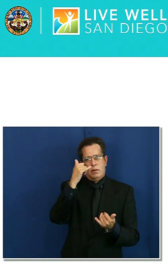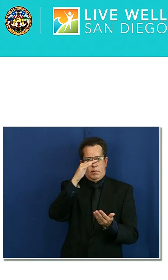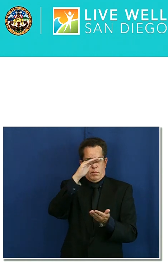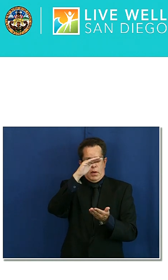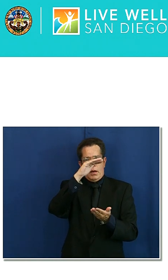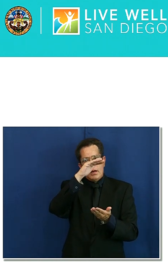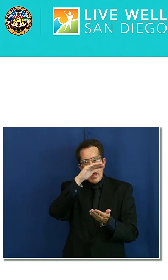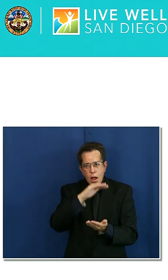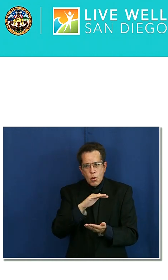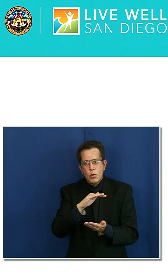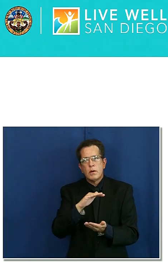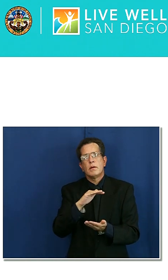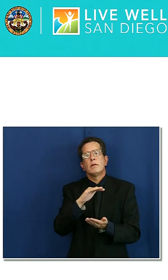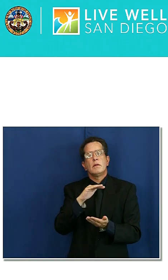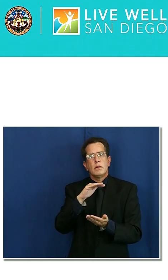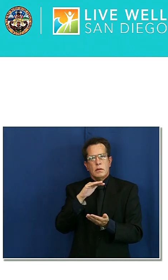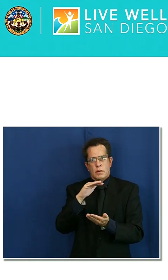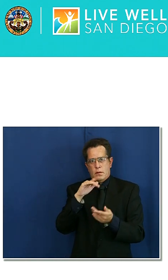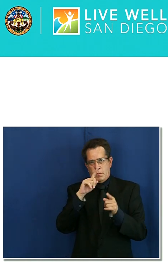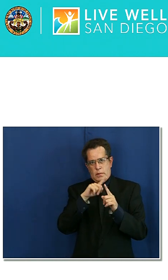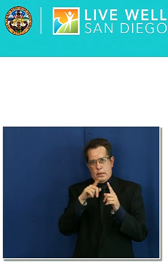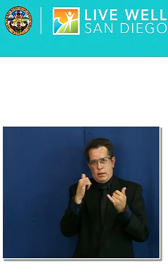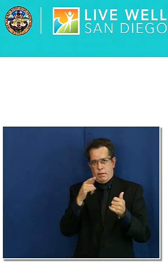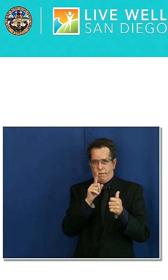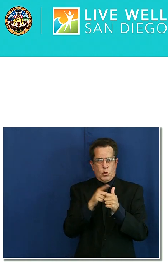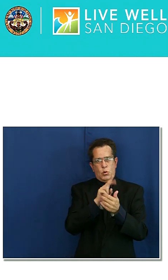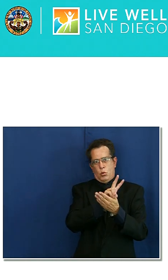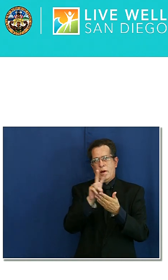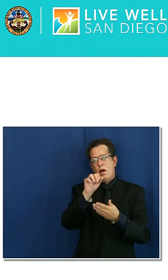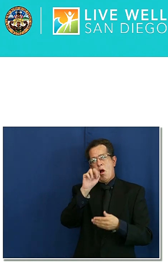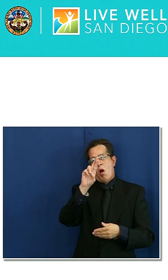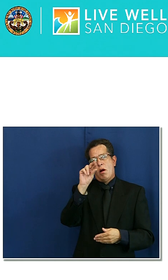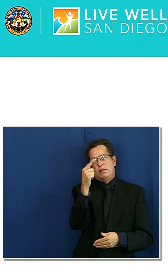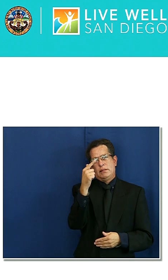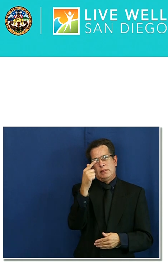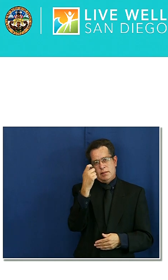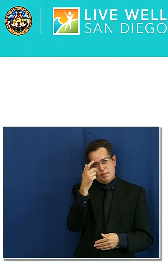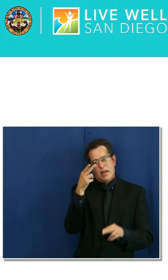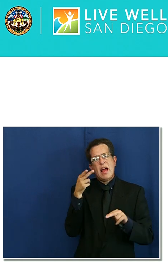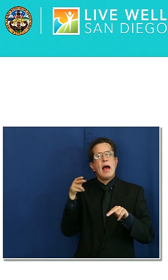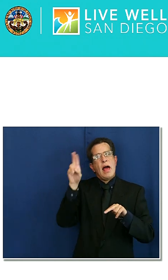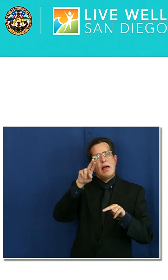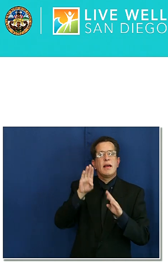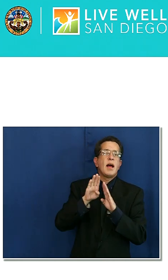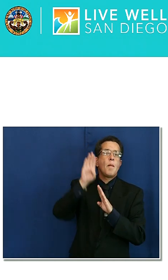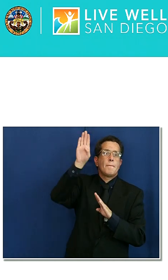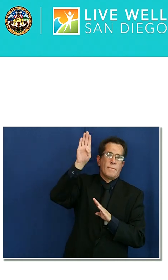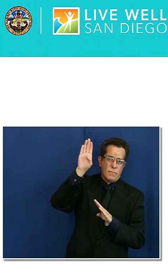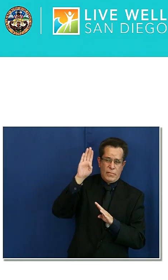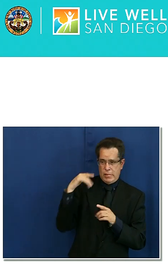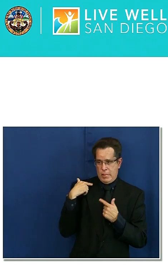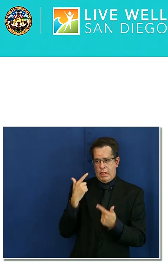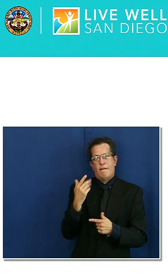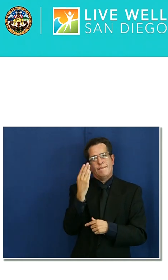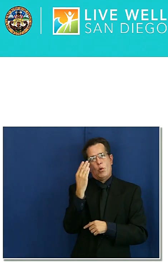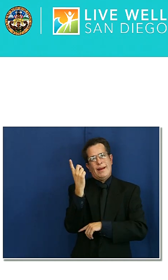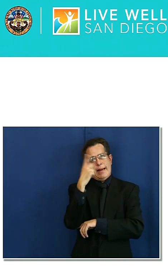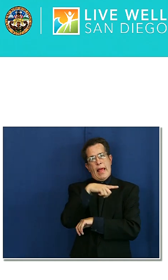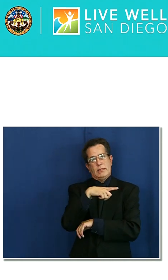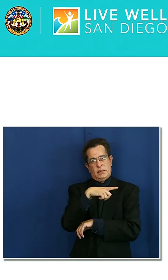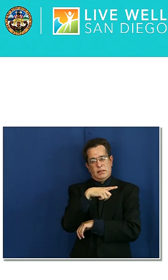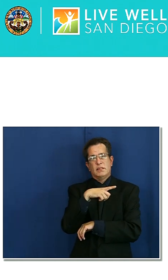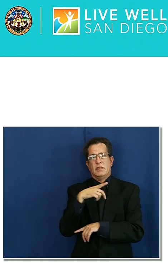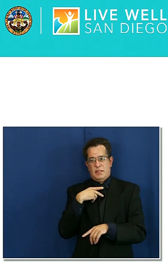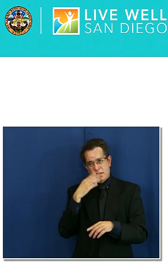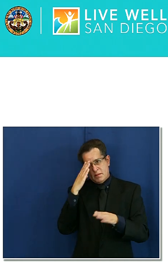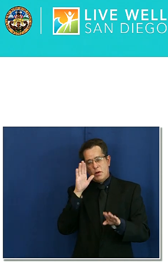number of cases. But for the first 2 weeks of August, there's been a slight increase. The last 14 days, we expect to see